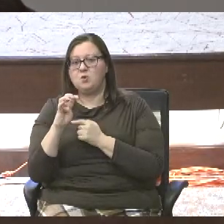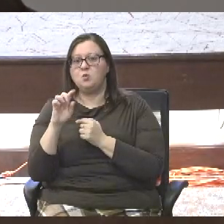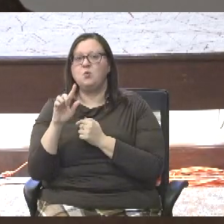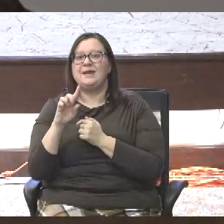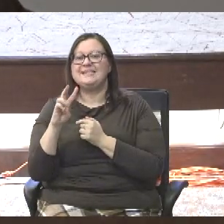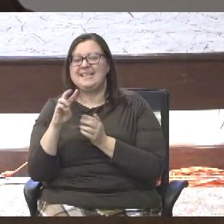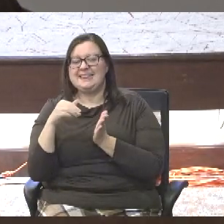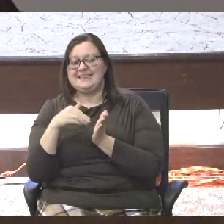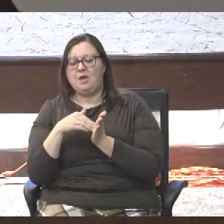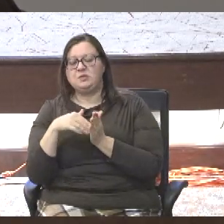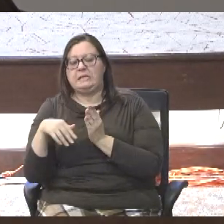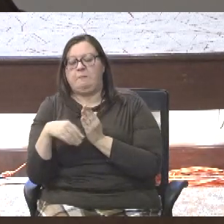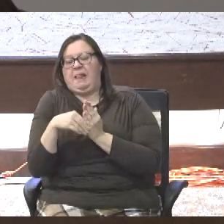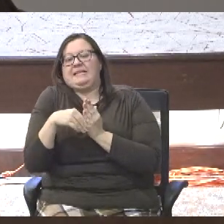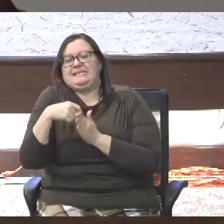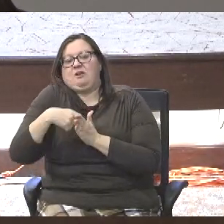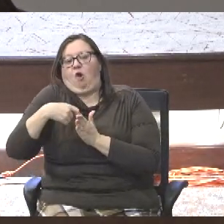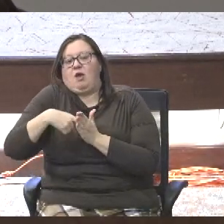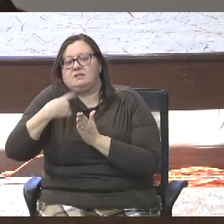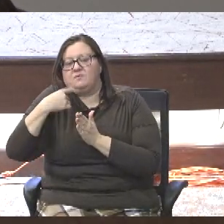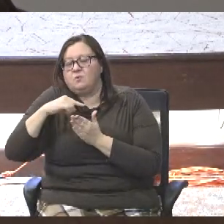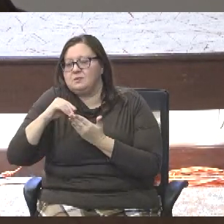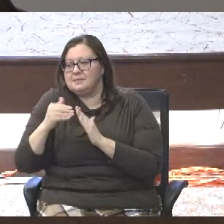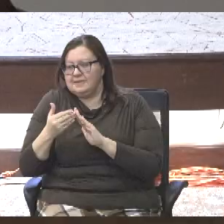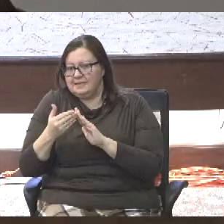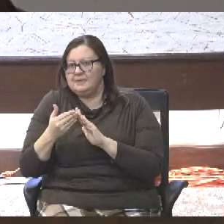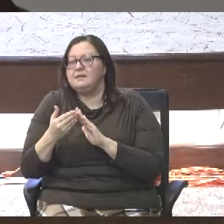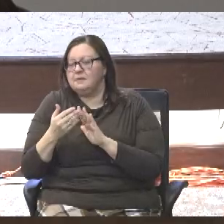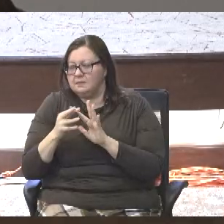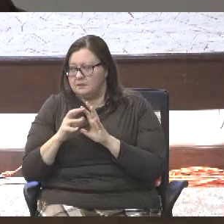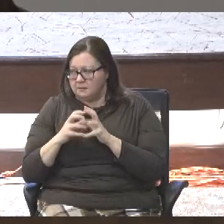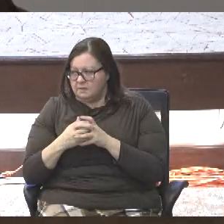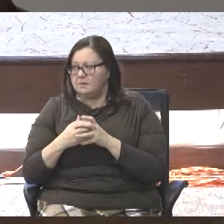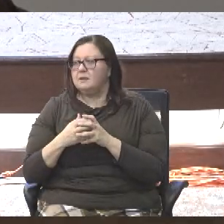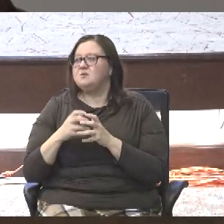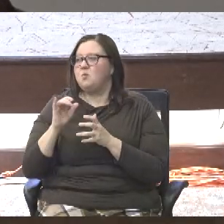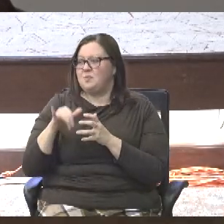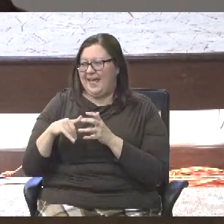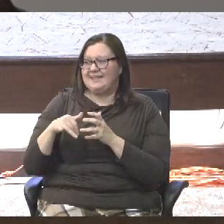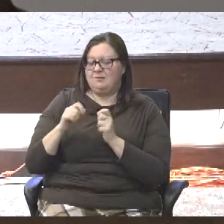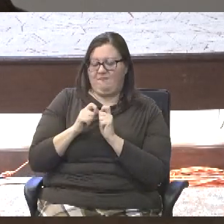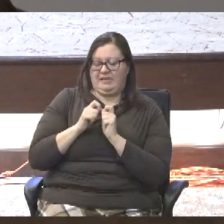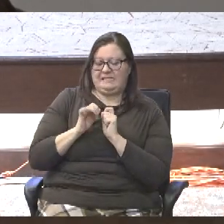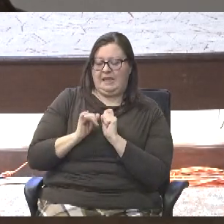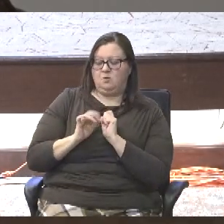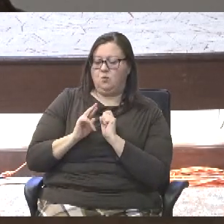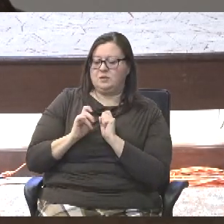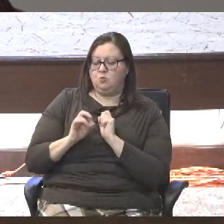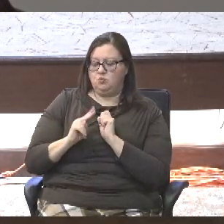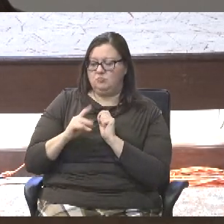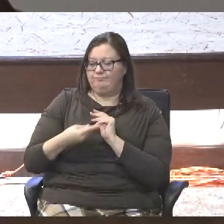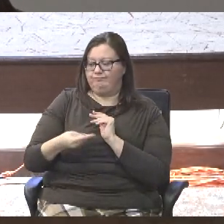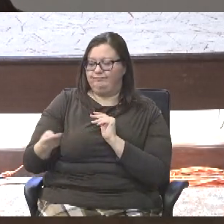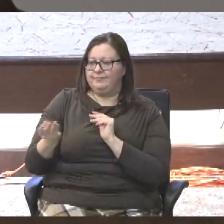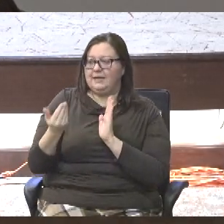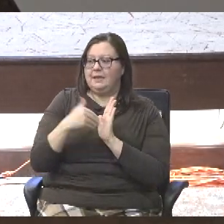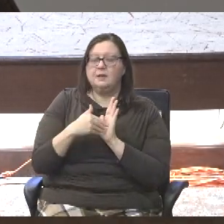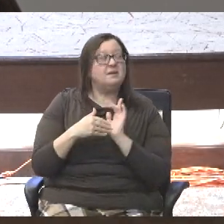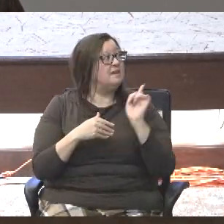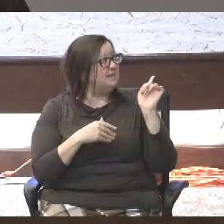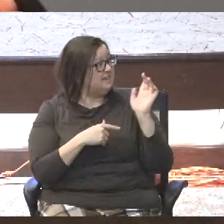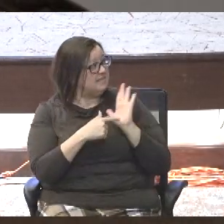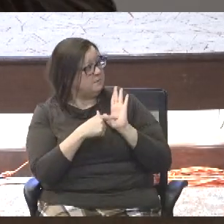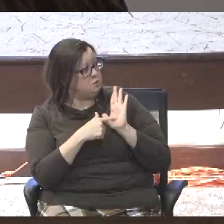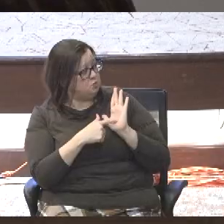cost. The city attorney, I believe, has put a corrected resolution at your places for that item as City well. Manager Ford, just to demonstrate